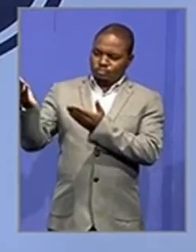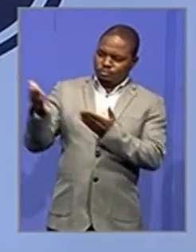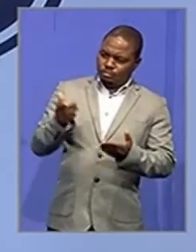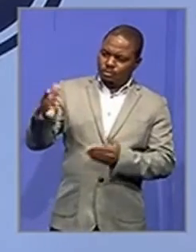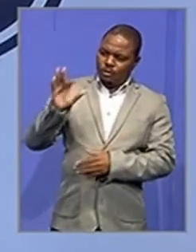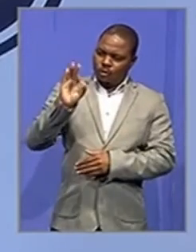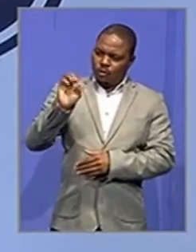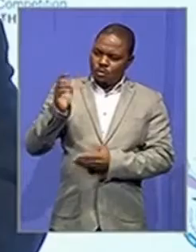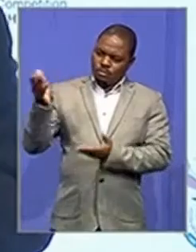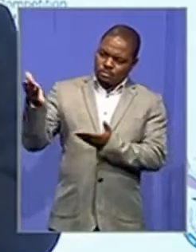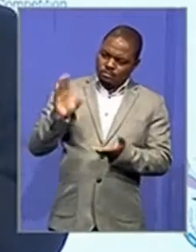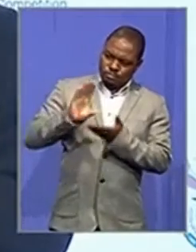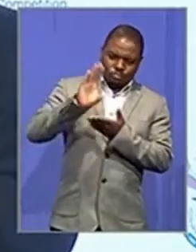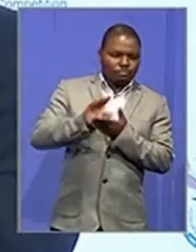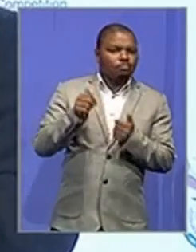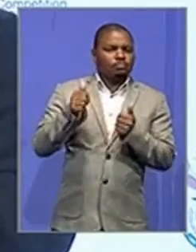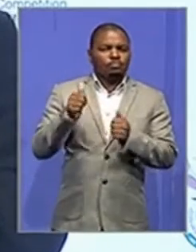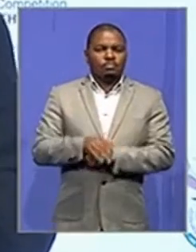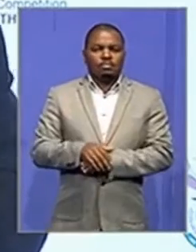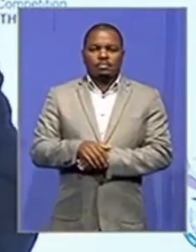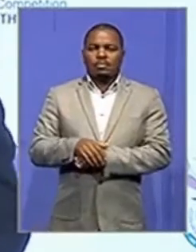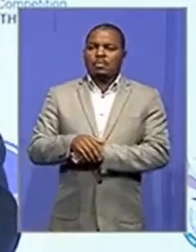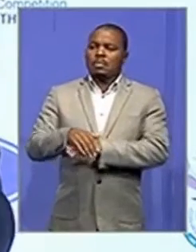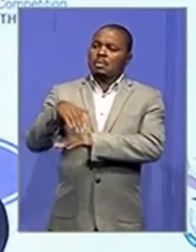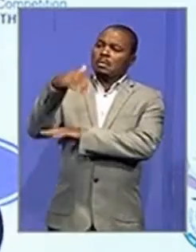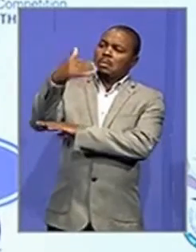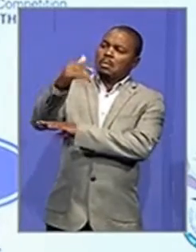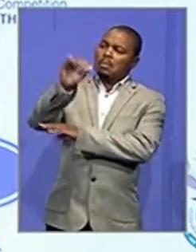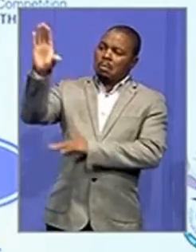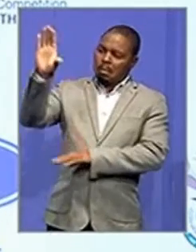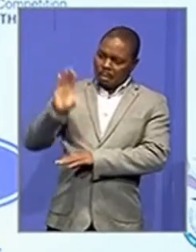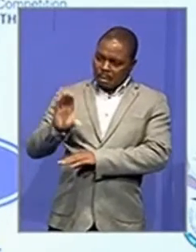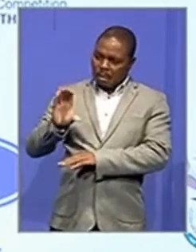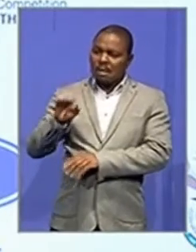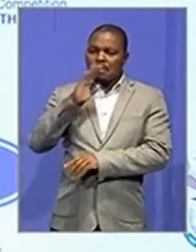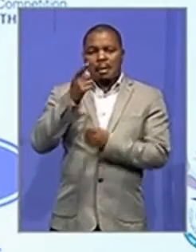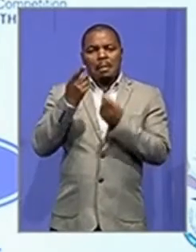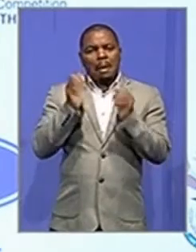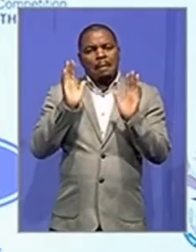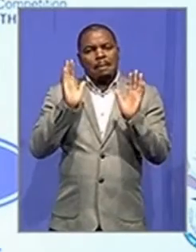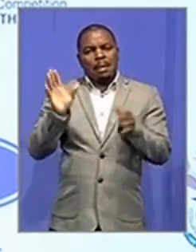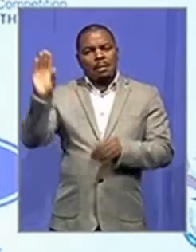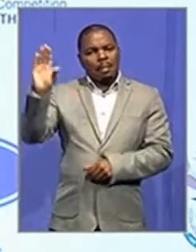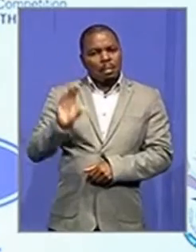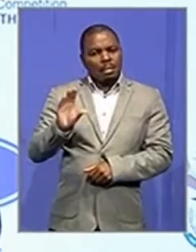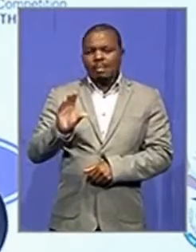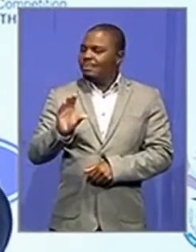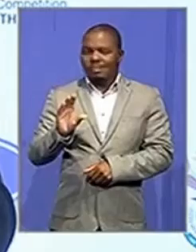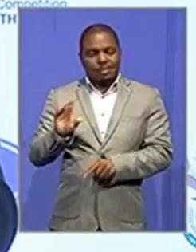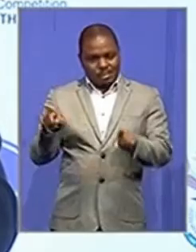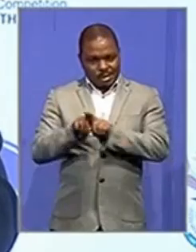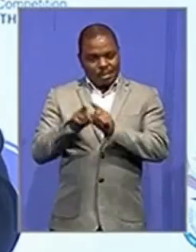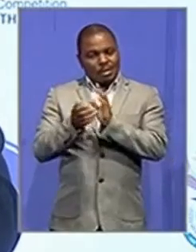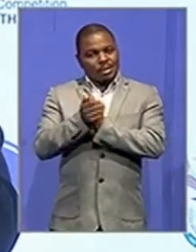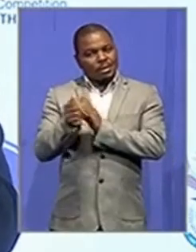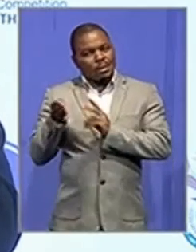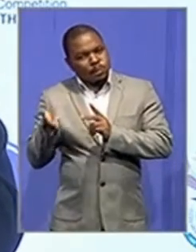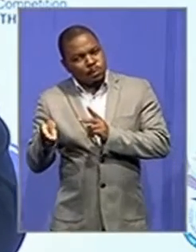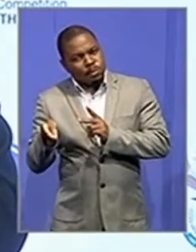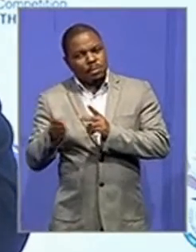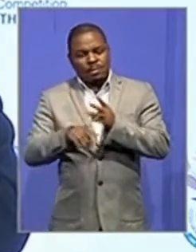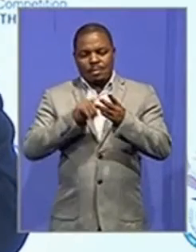mabedi. Foreign investment also does not only bring in money, it brings in skills, it also